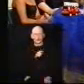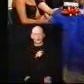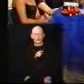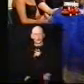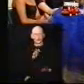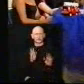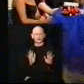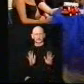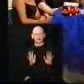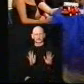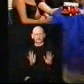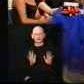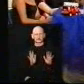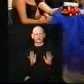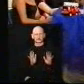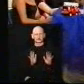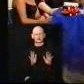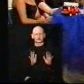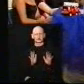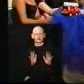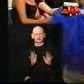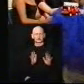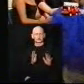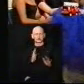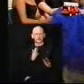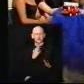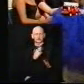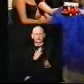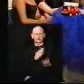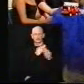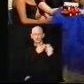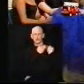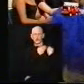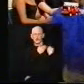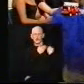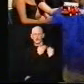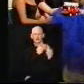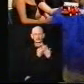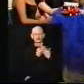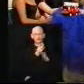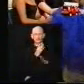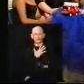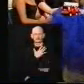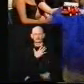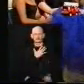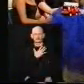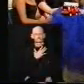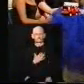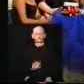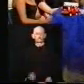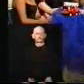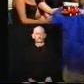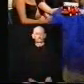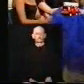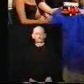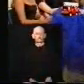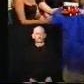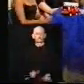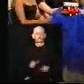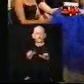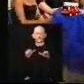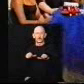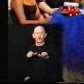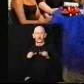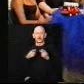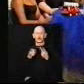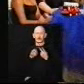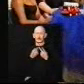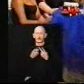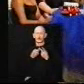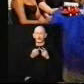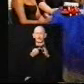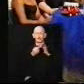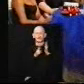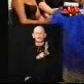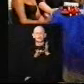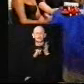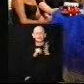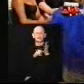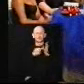to lane Myself Absolutely frightening Very much so Alright We've got another instalment from the